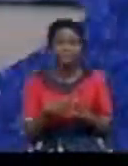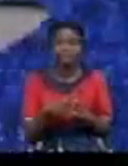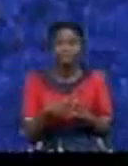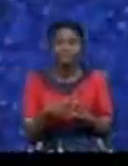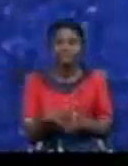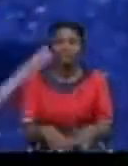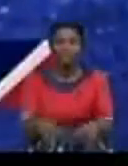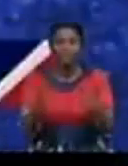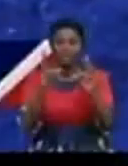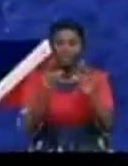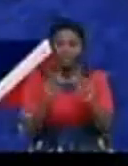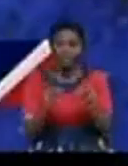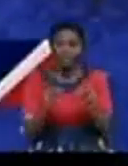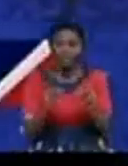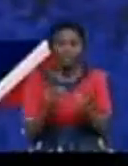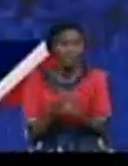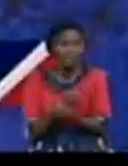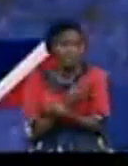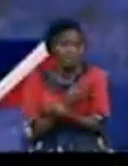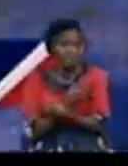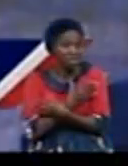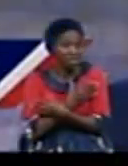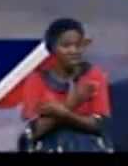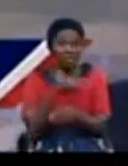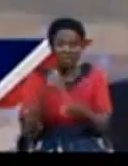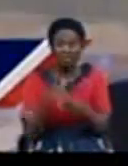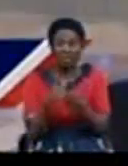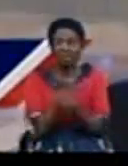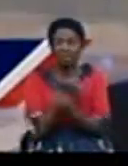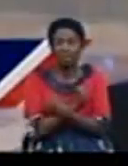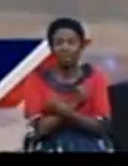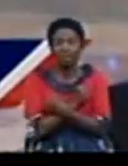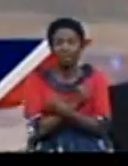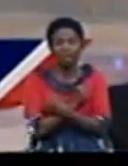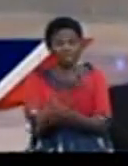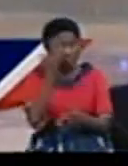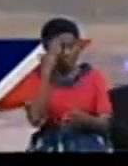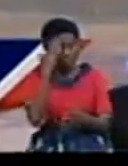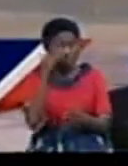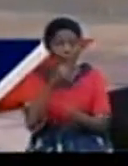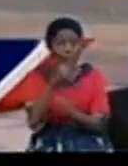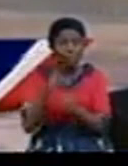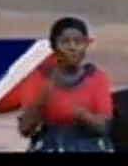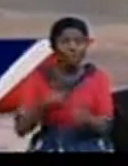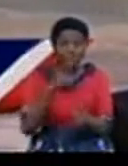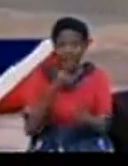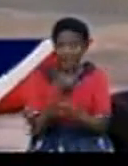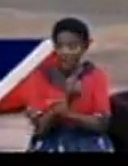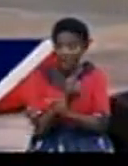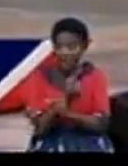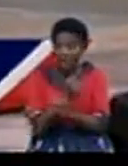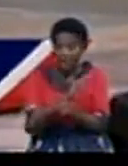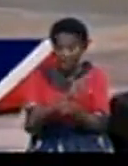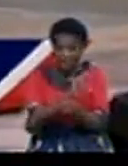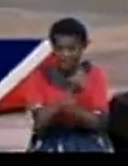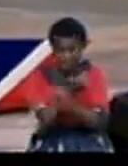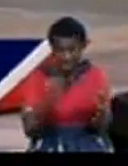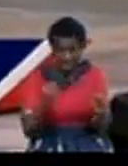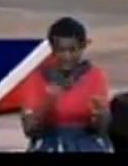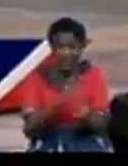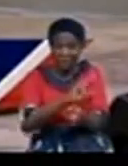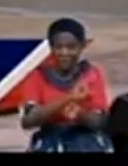no fear in love. You know, when we're born again, we love everybody,